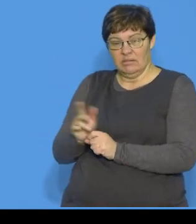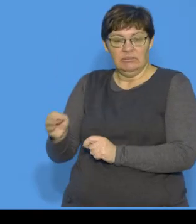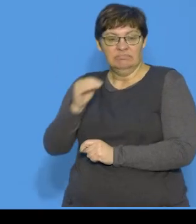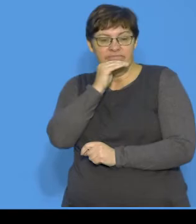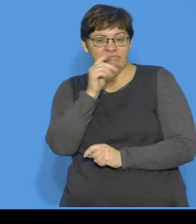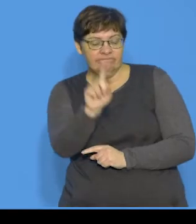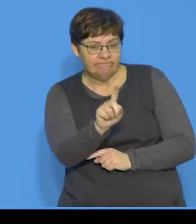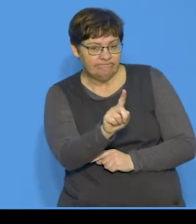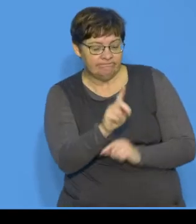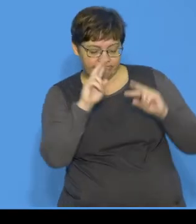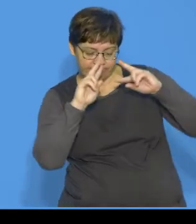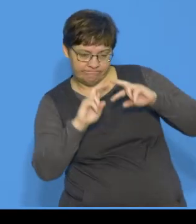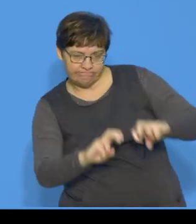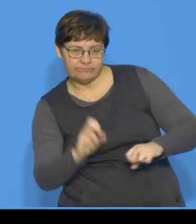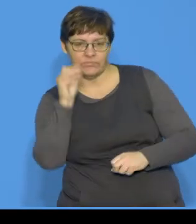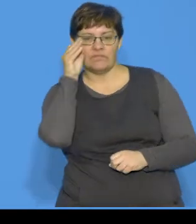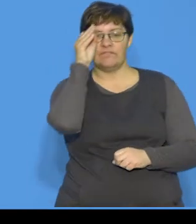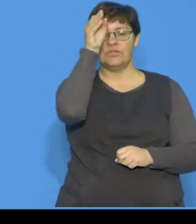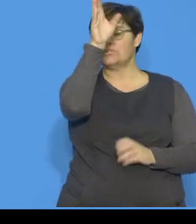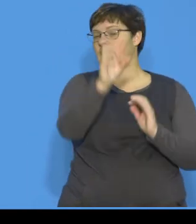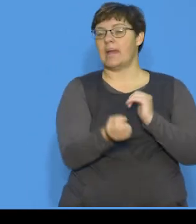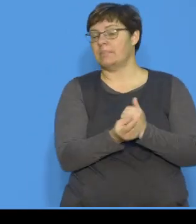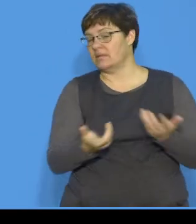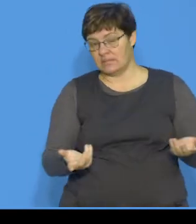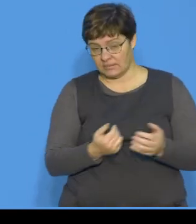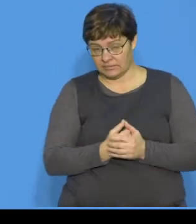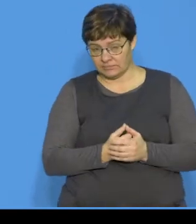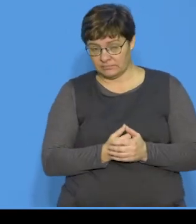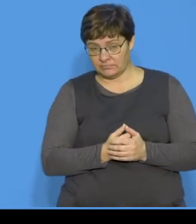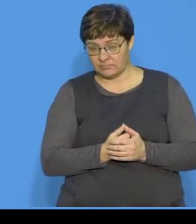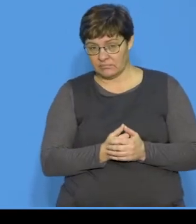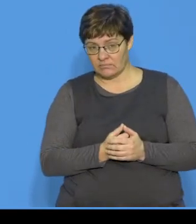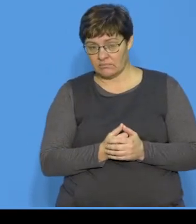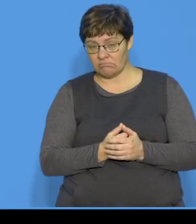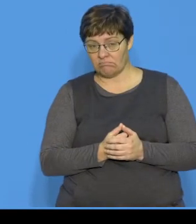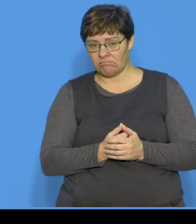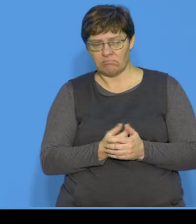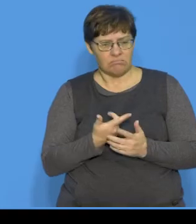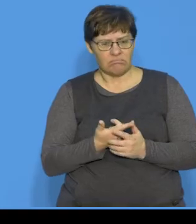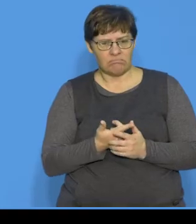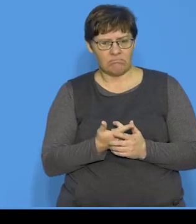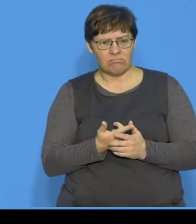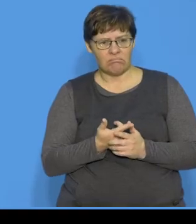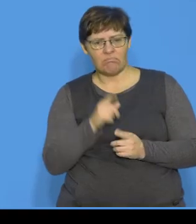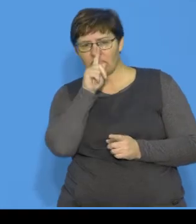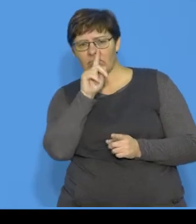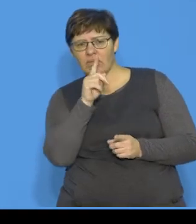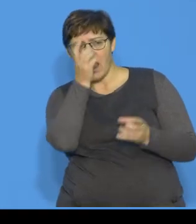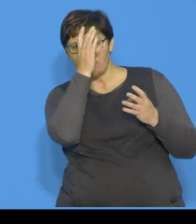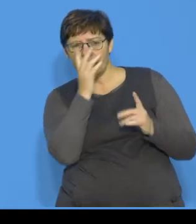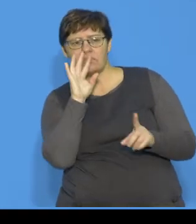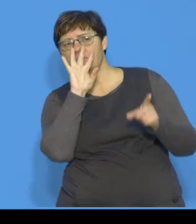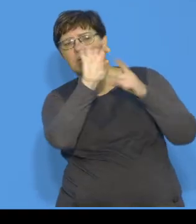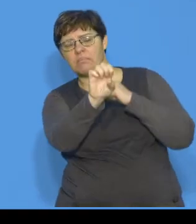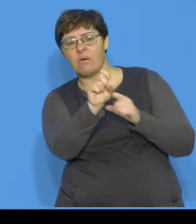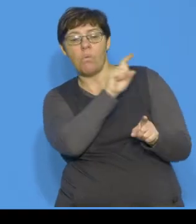looking into the future, but based on patterns and data that we have